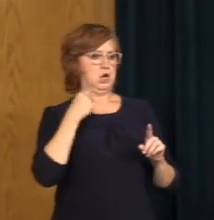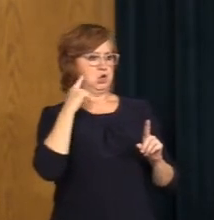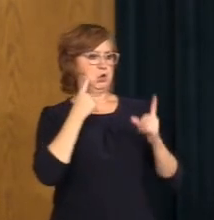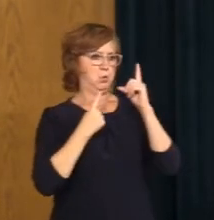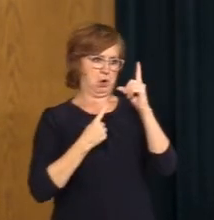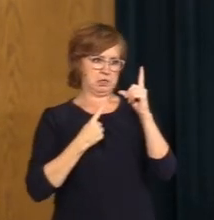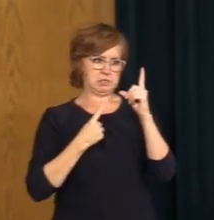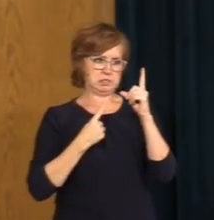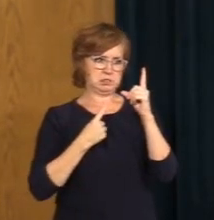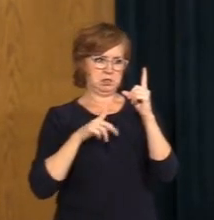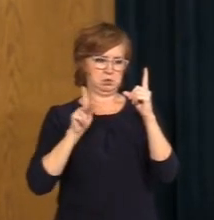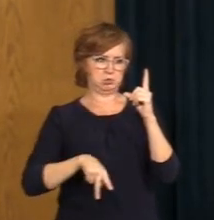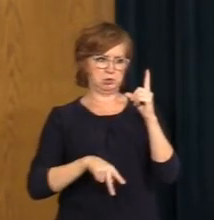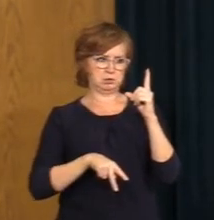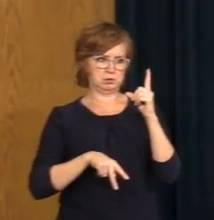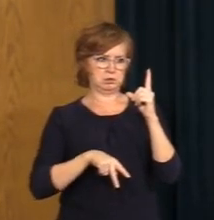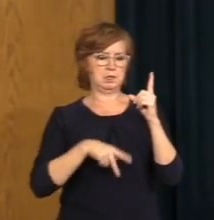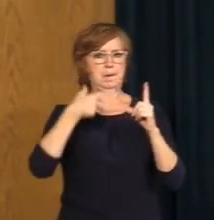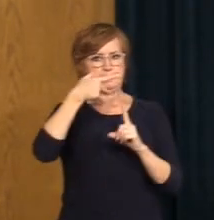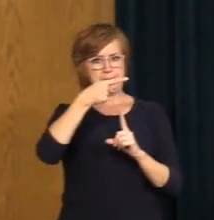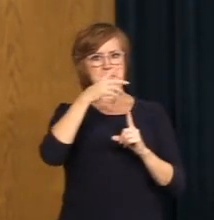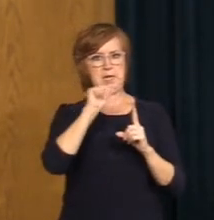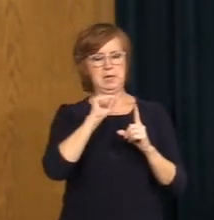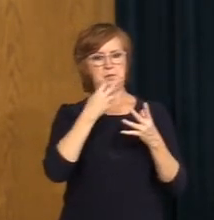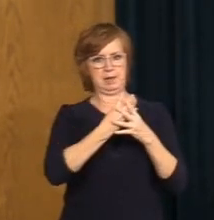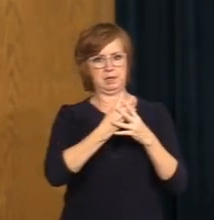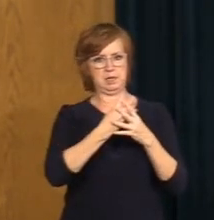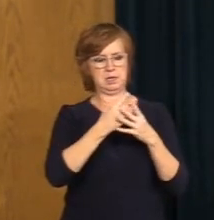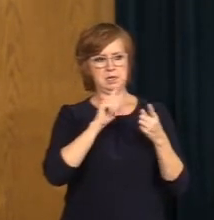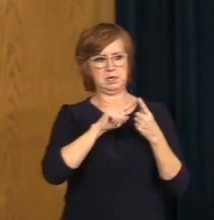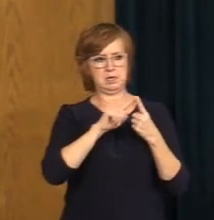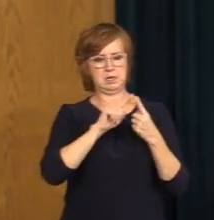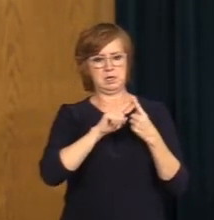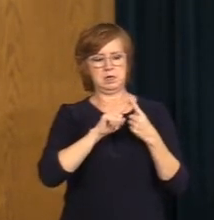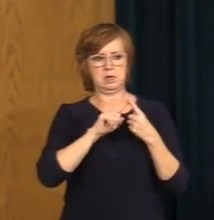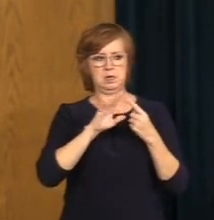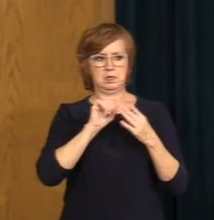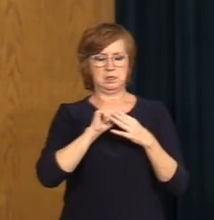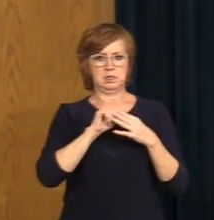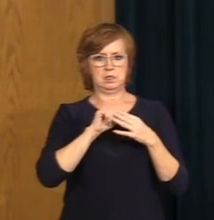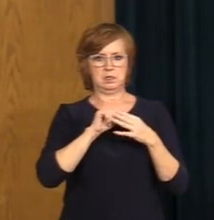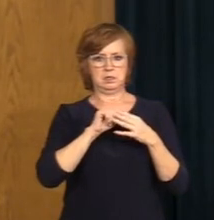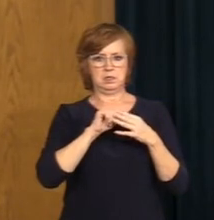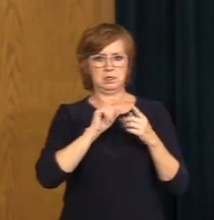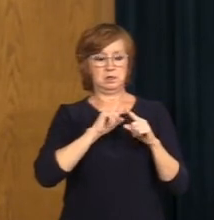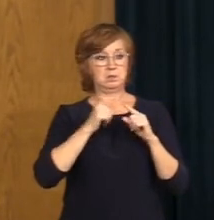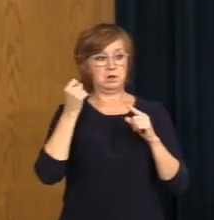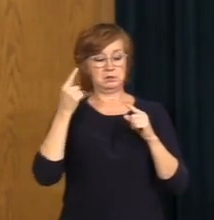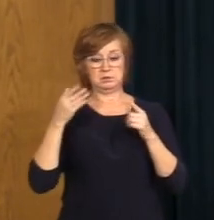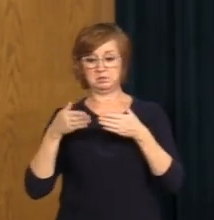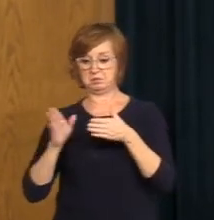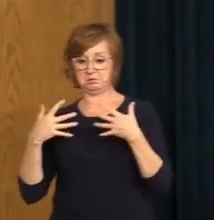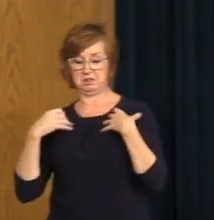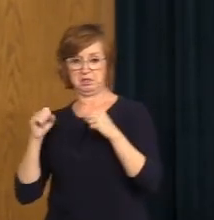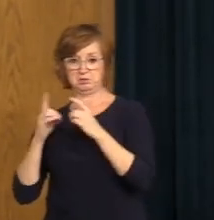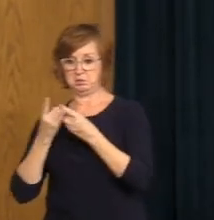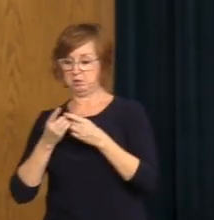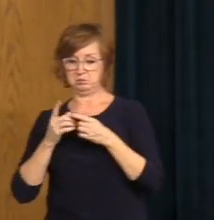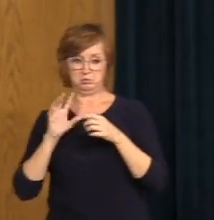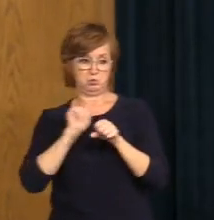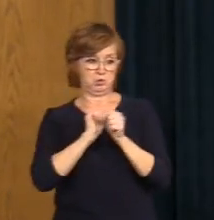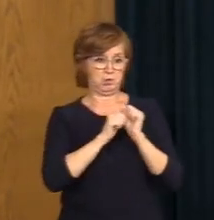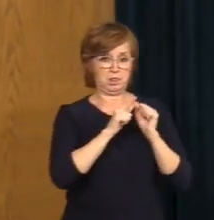in a penitentiary in Prince Albert who has tested positive, and as per routine procedure, public health is working closely with